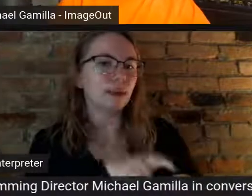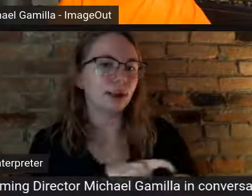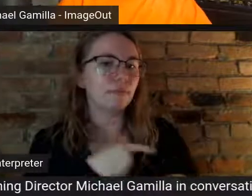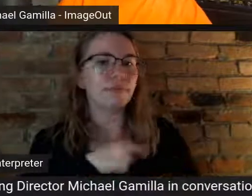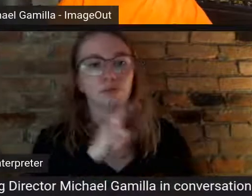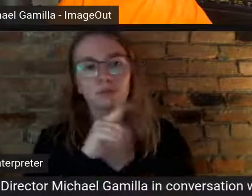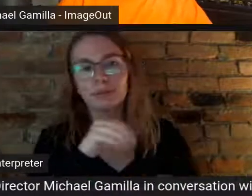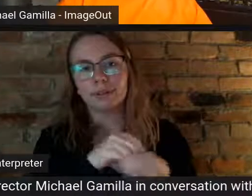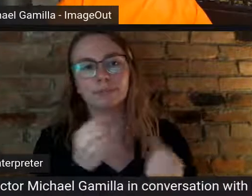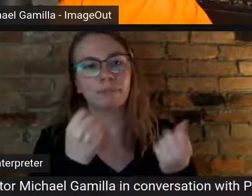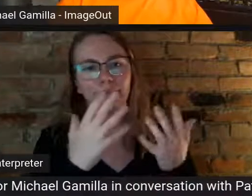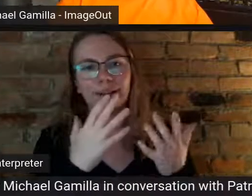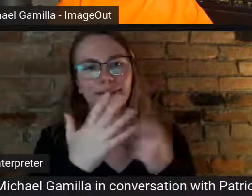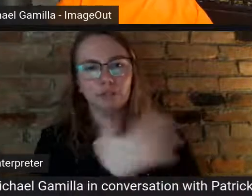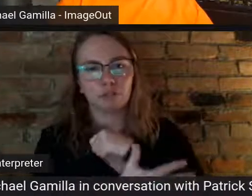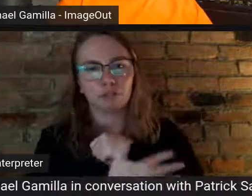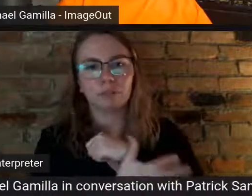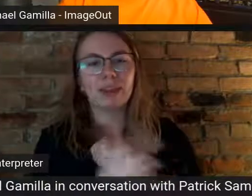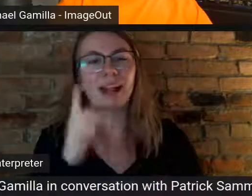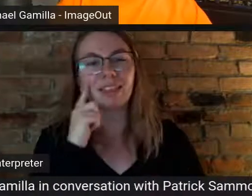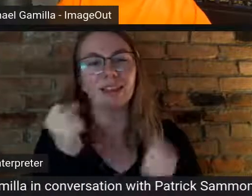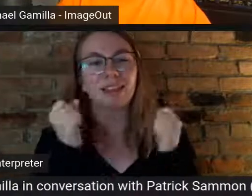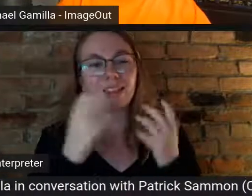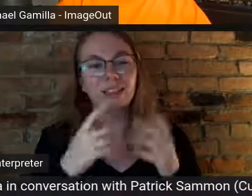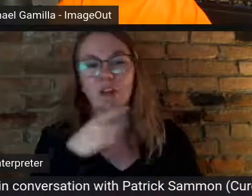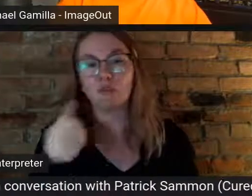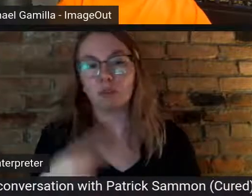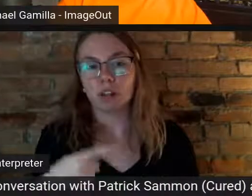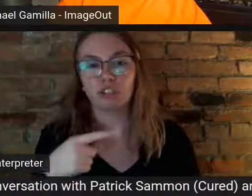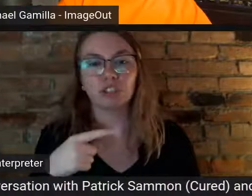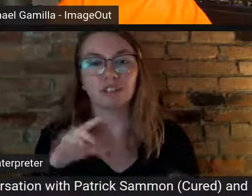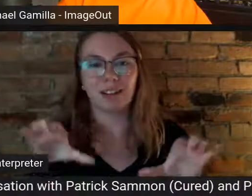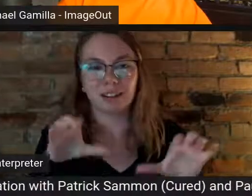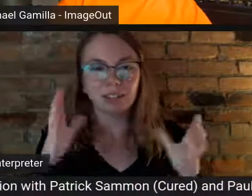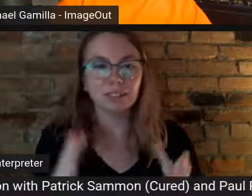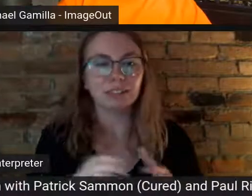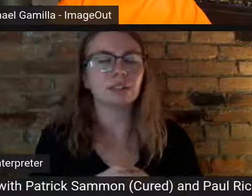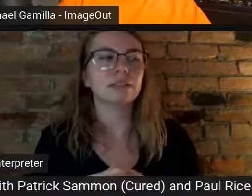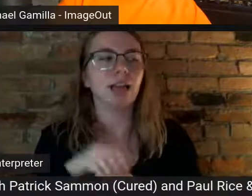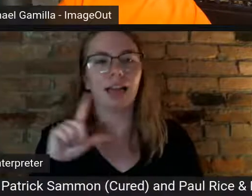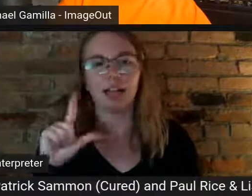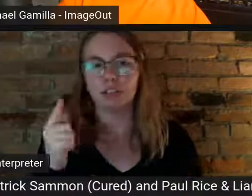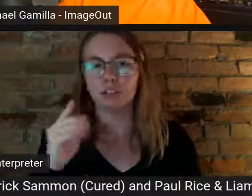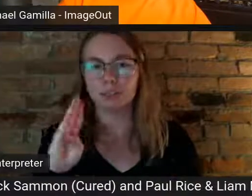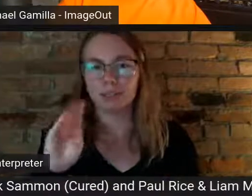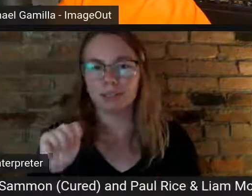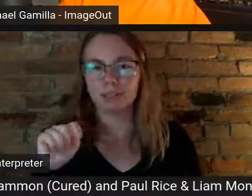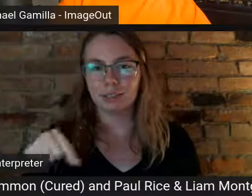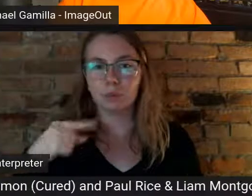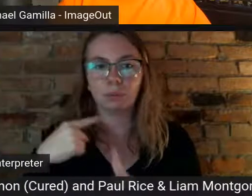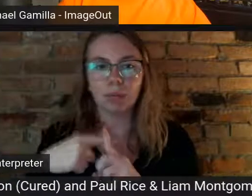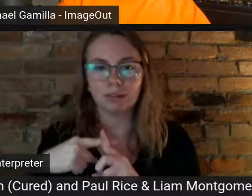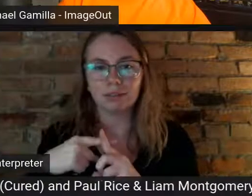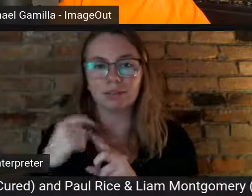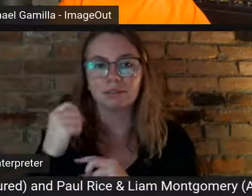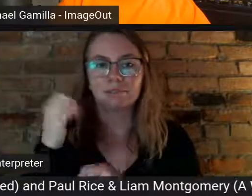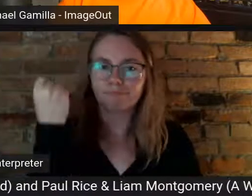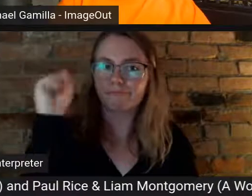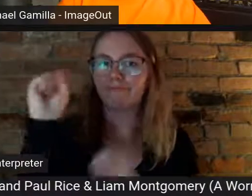that I think a lot of Russian activists, LGBT plus activists, they fight for greater rights. And I